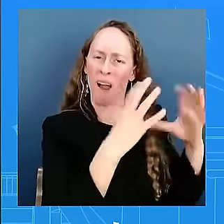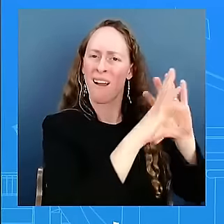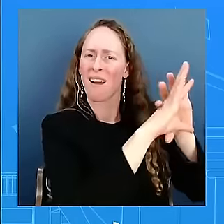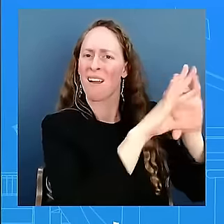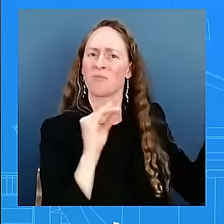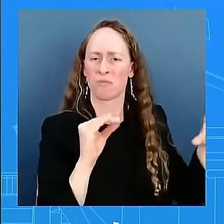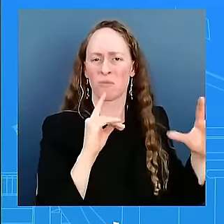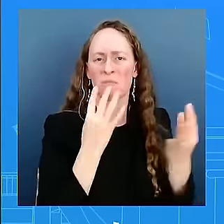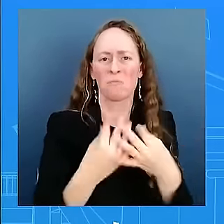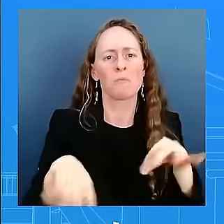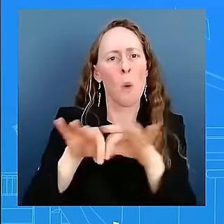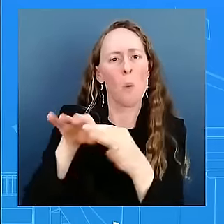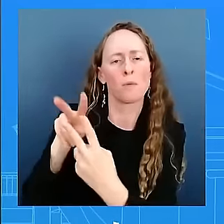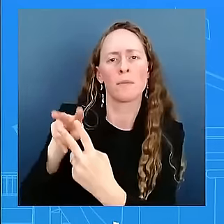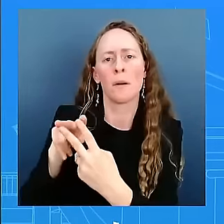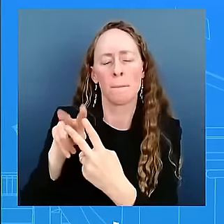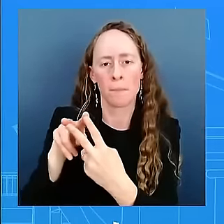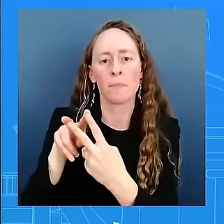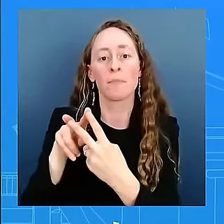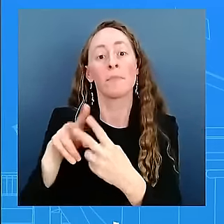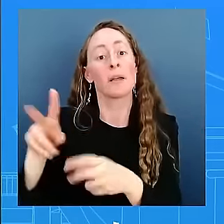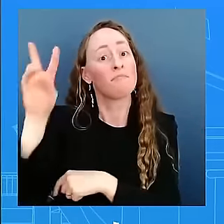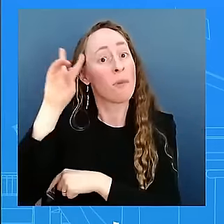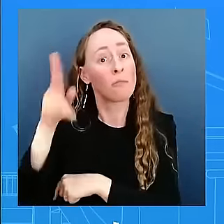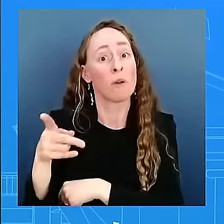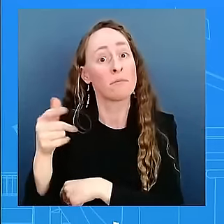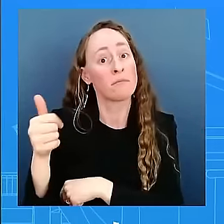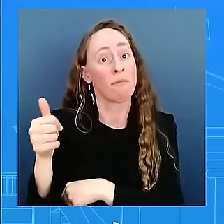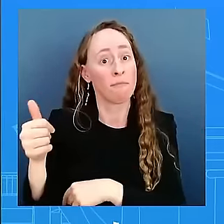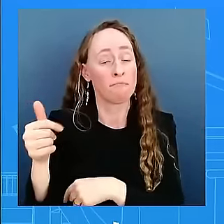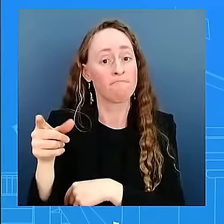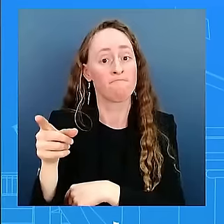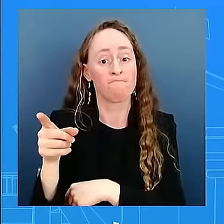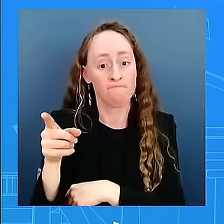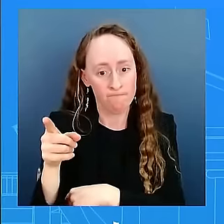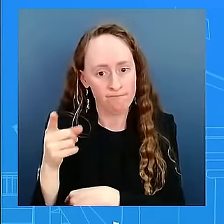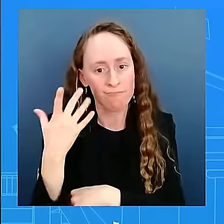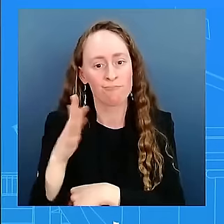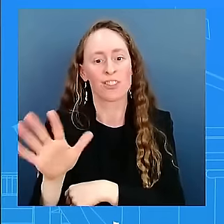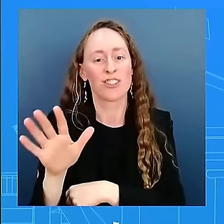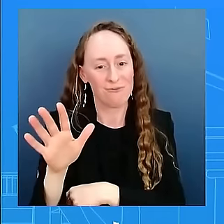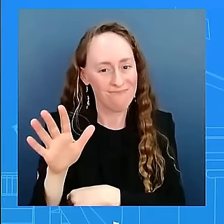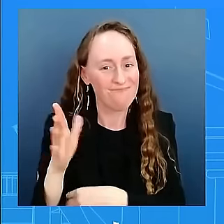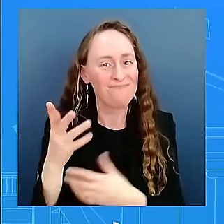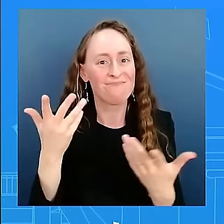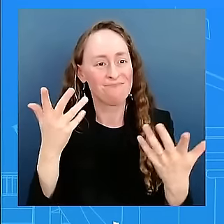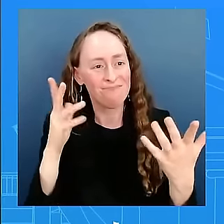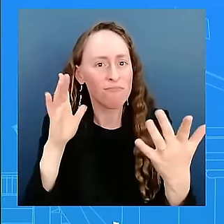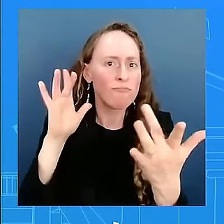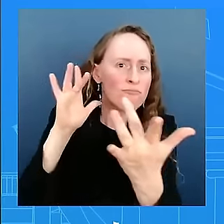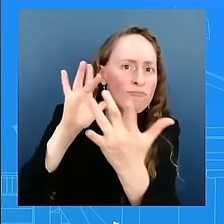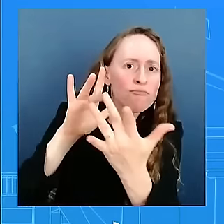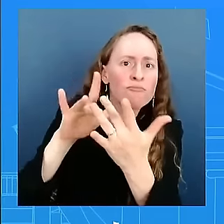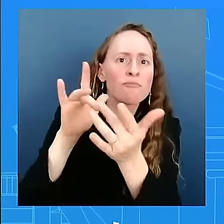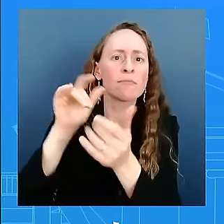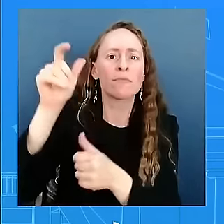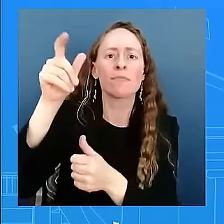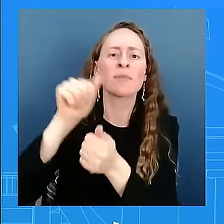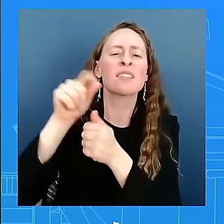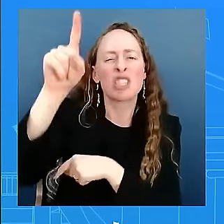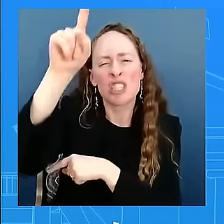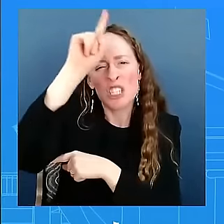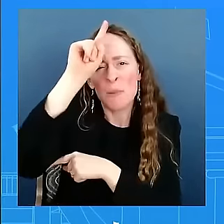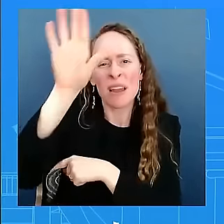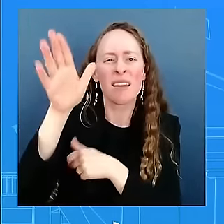Vice President Harris actually had an opportunity to engage with Chancellor Schultz earlier this year at an opportune and timely moment at the